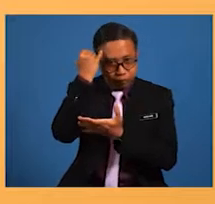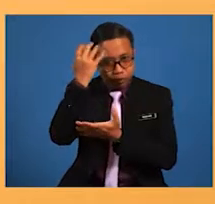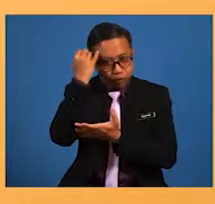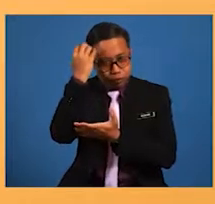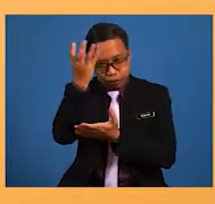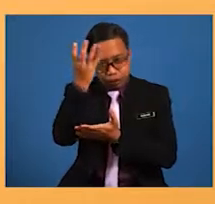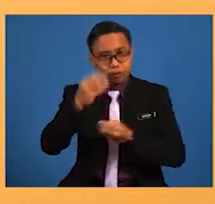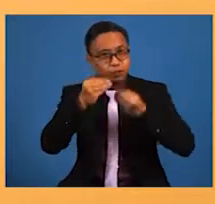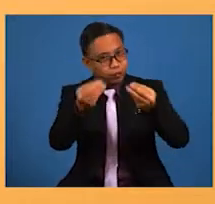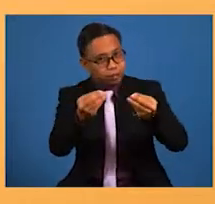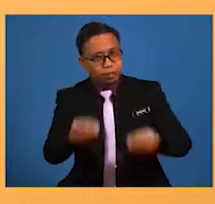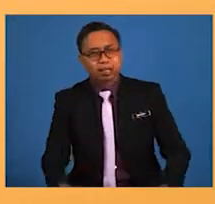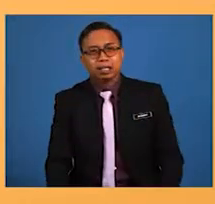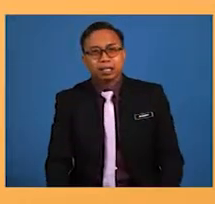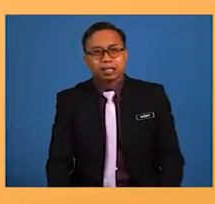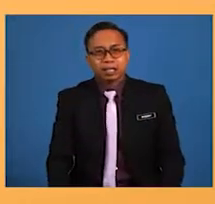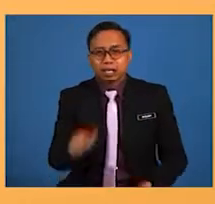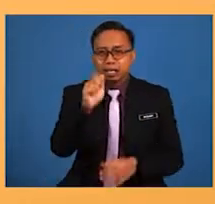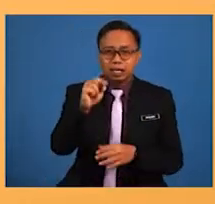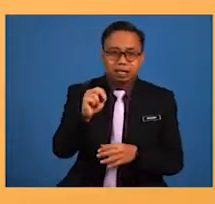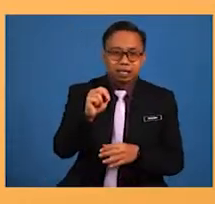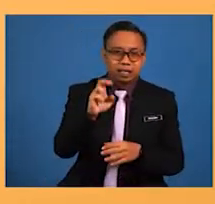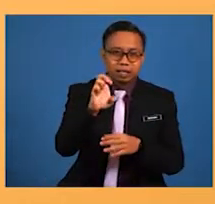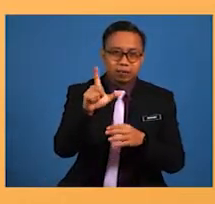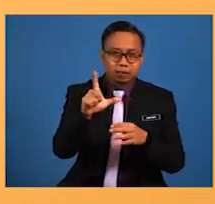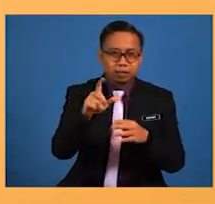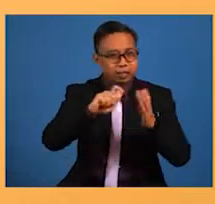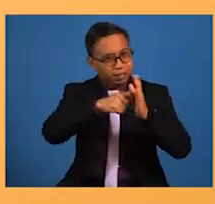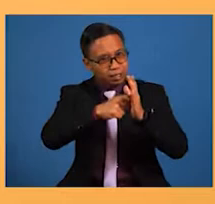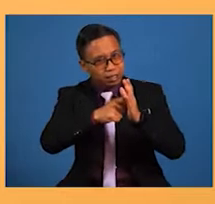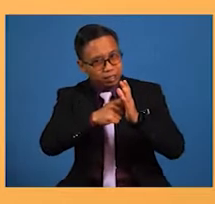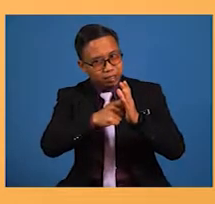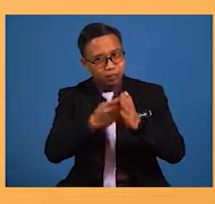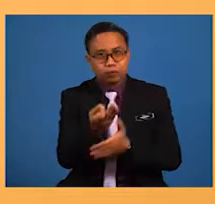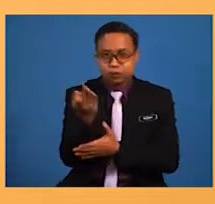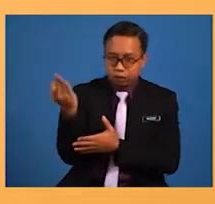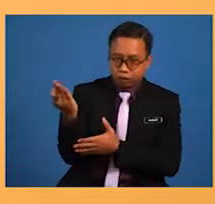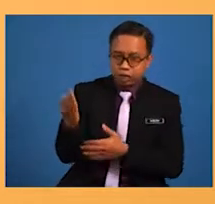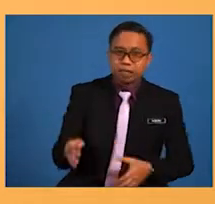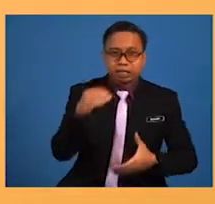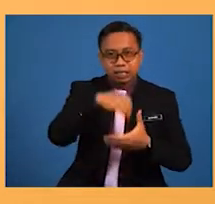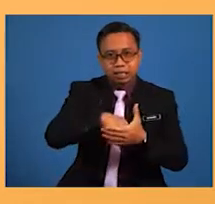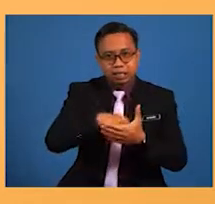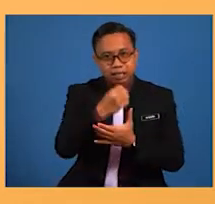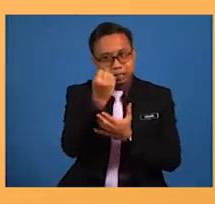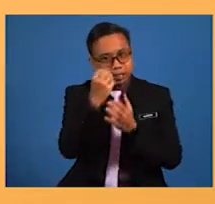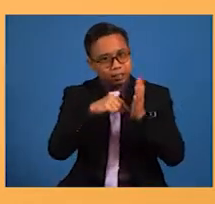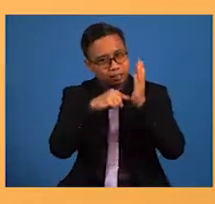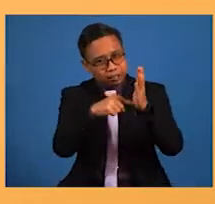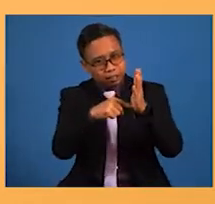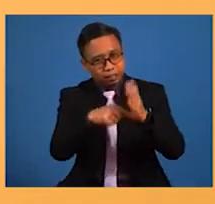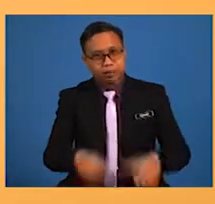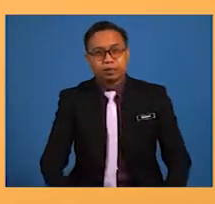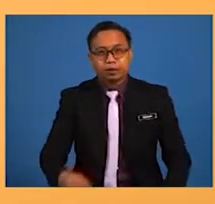given. There is an element called key feature. Key feature indicates prominent